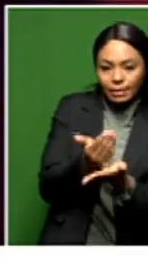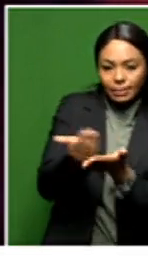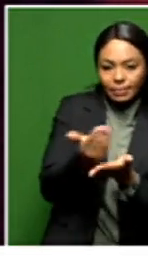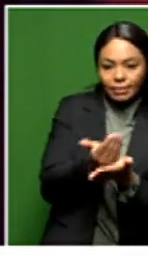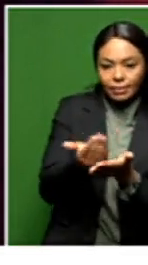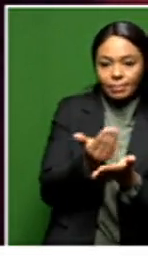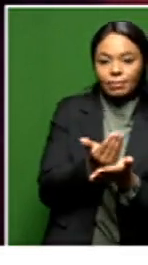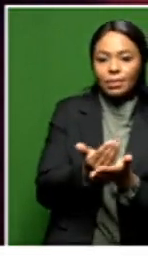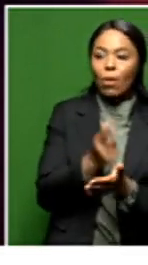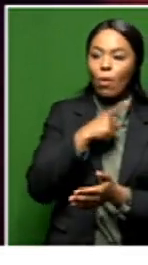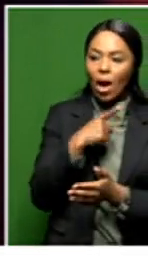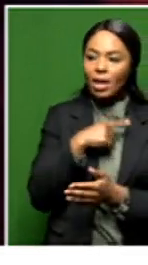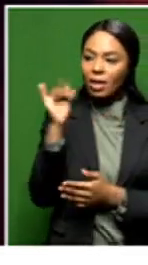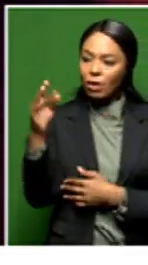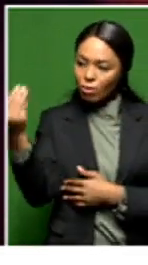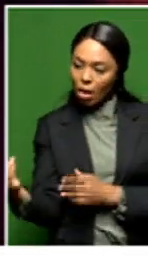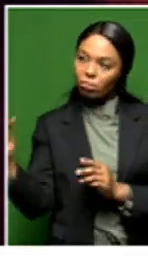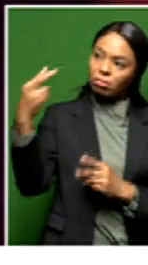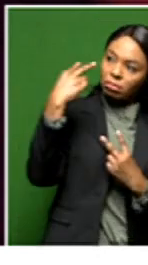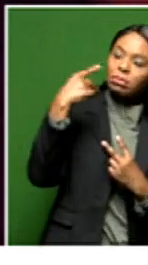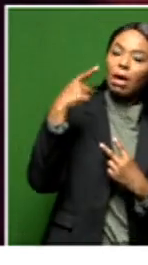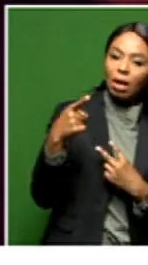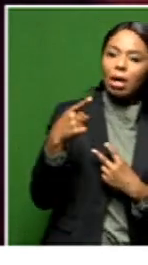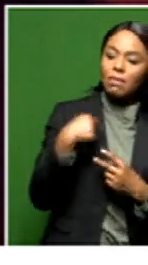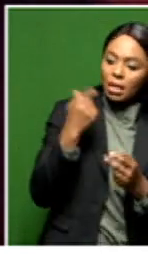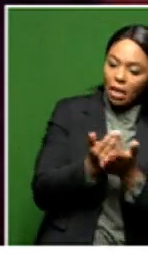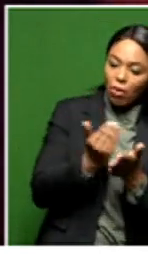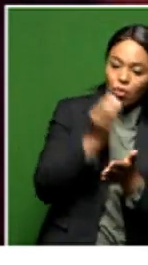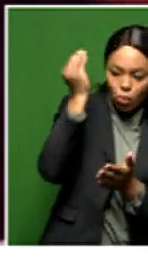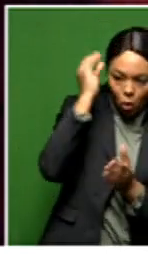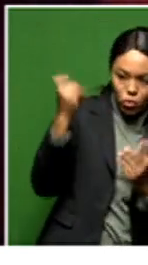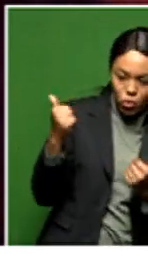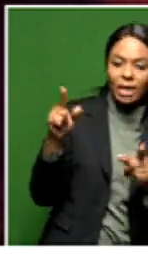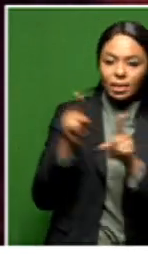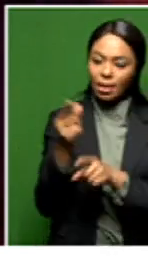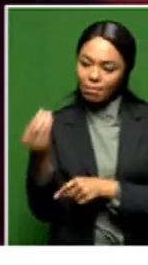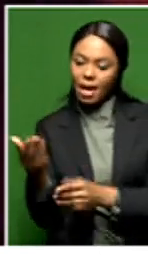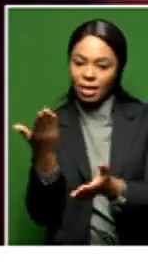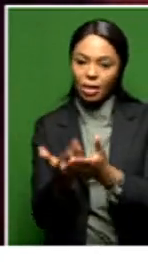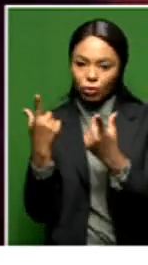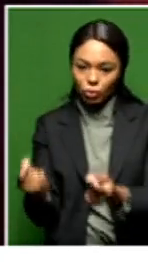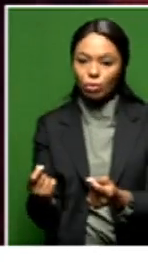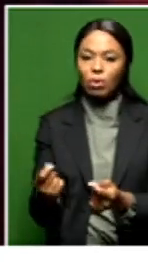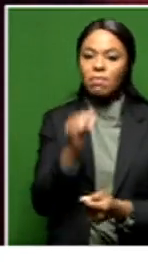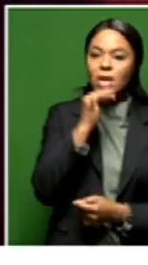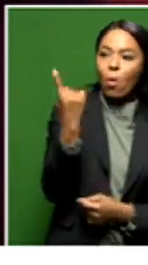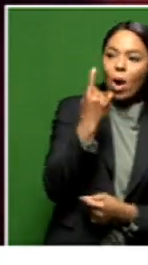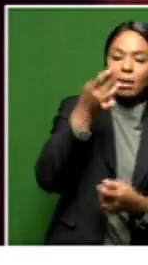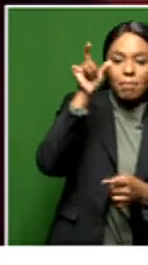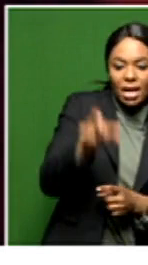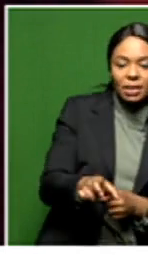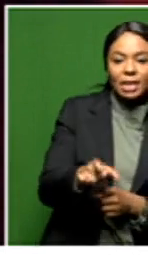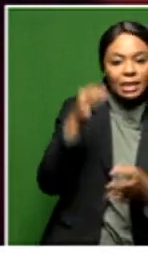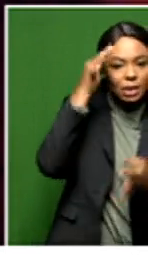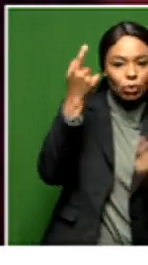mother figure, or in particular cases where there were two partners in a household, it wasn't left to two or one person to make the decisions. Every